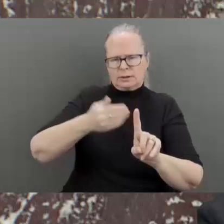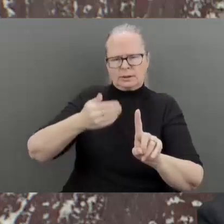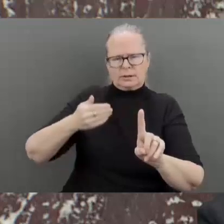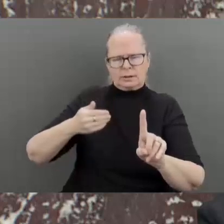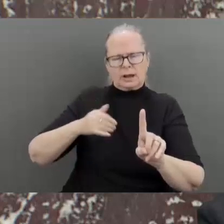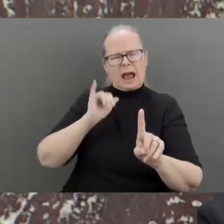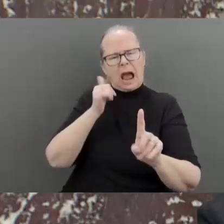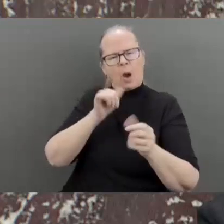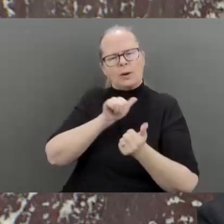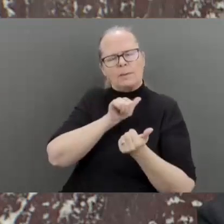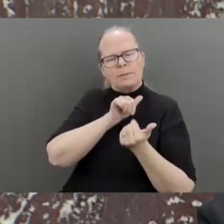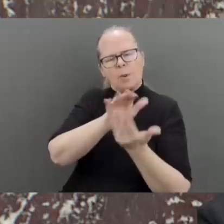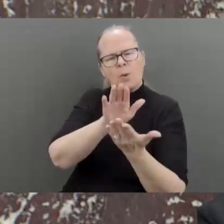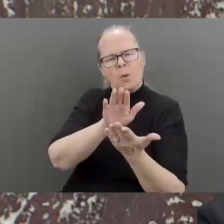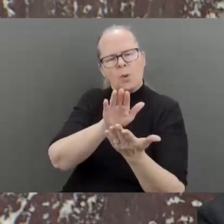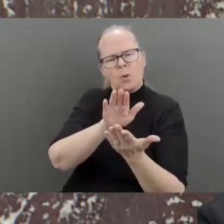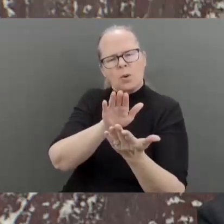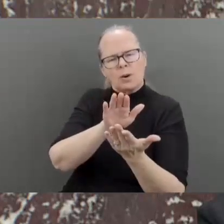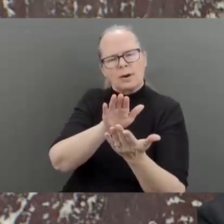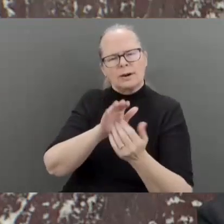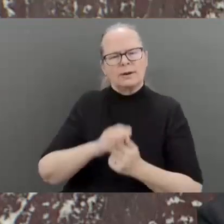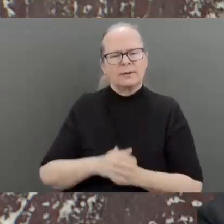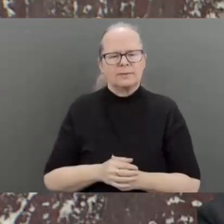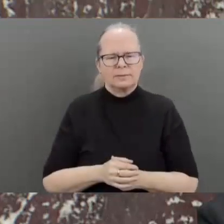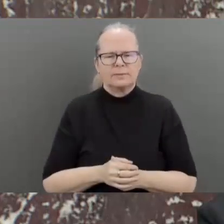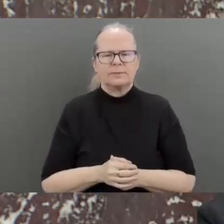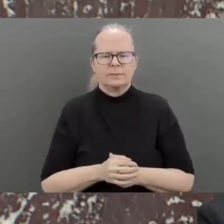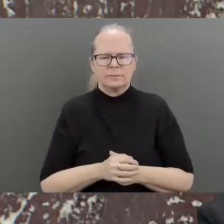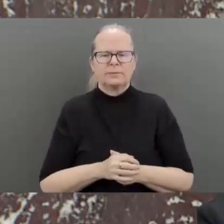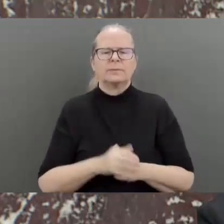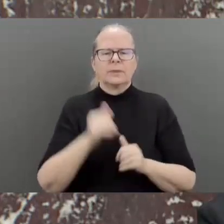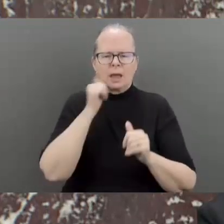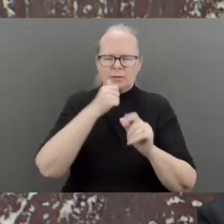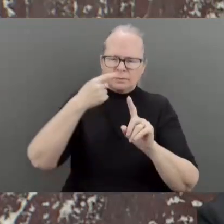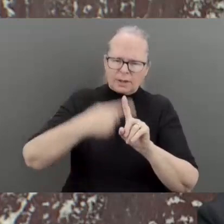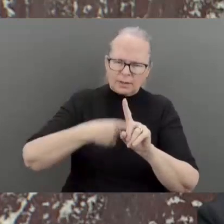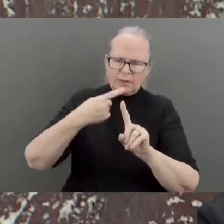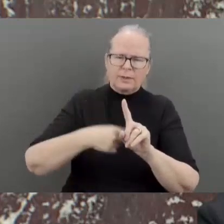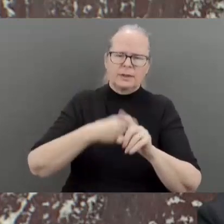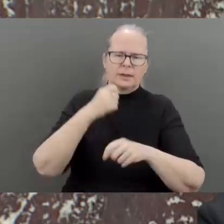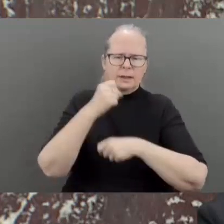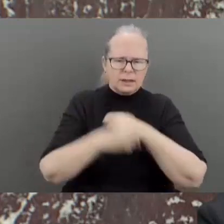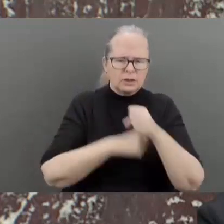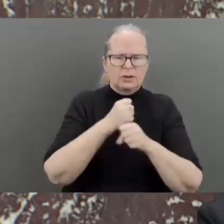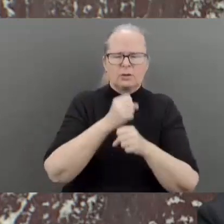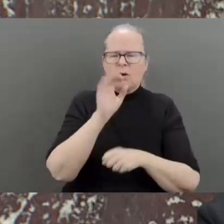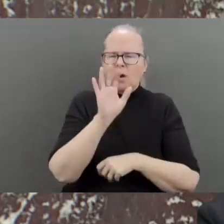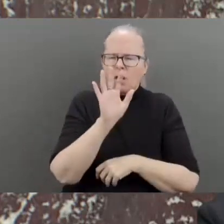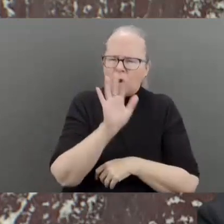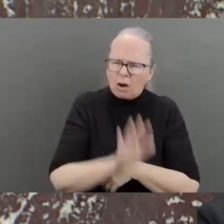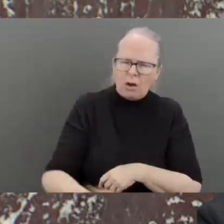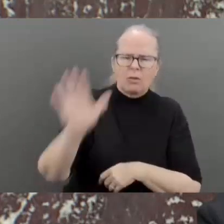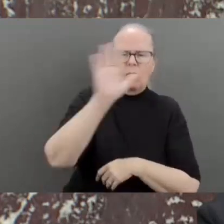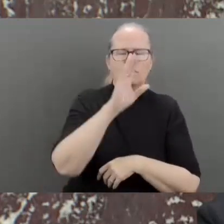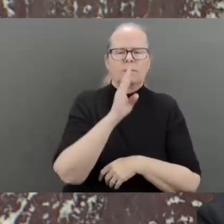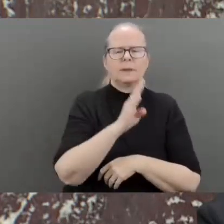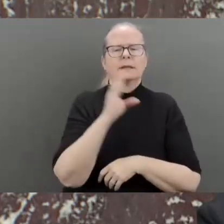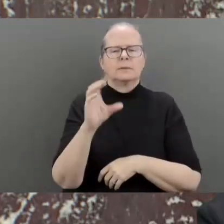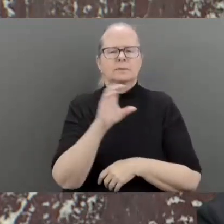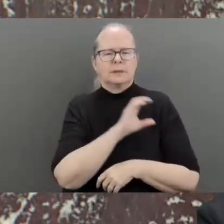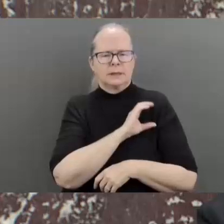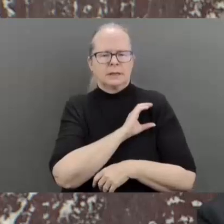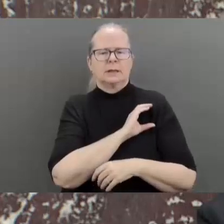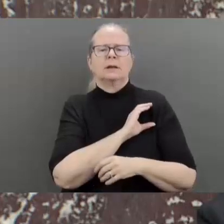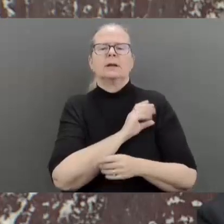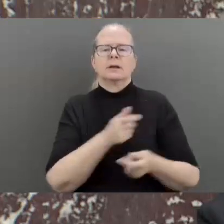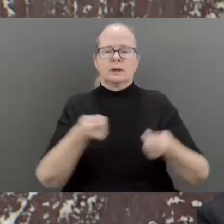month, every year across this province, when men and women who wear the uniform to protect the country go out there to do that,